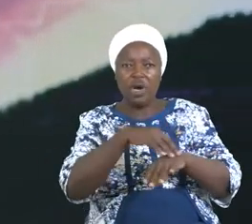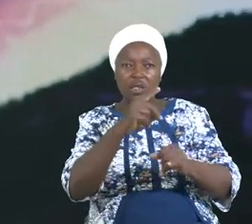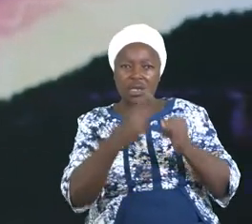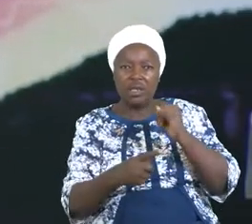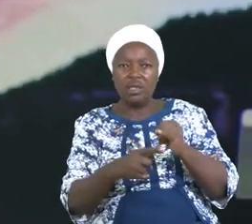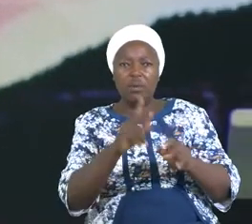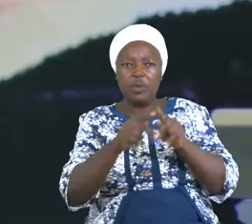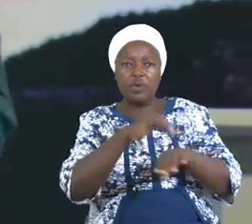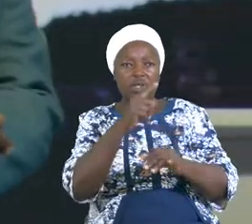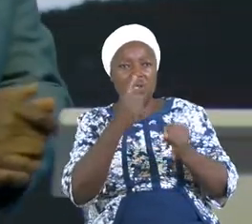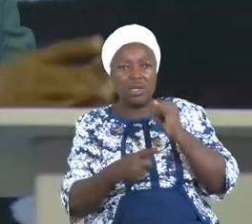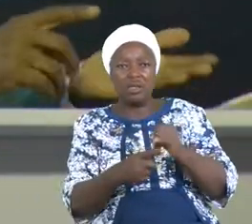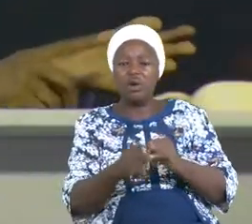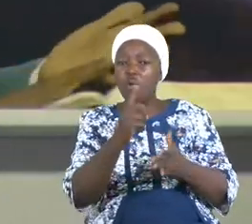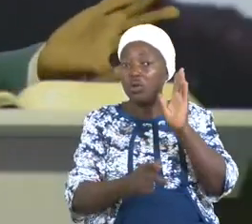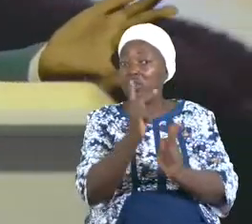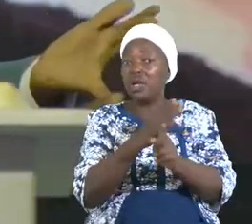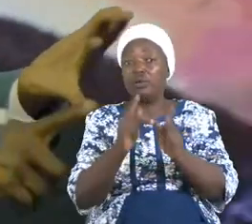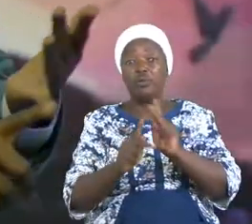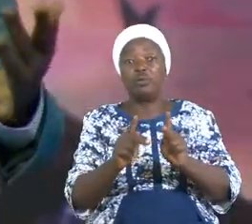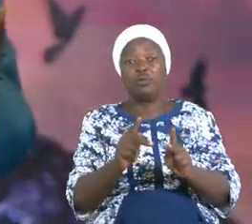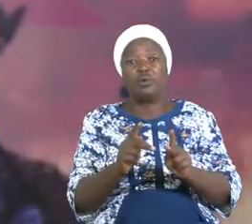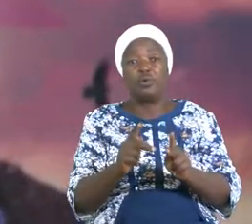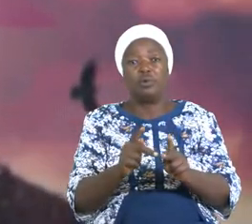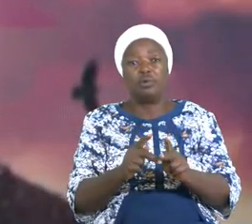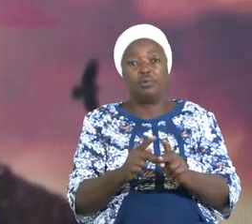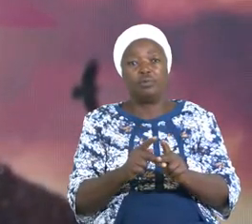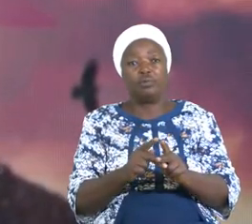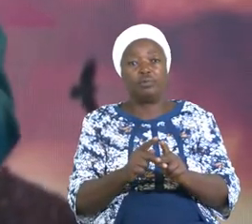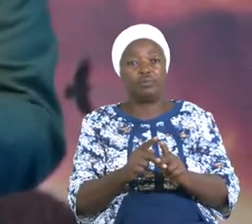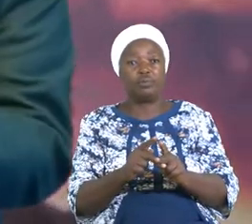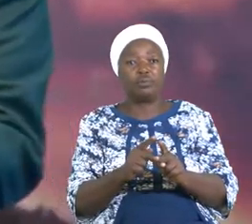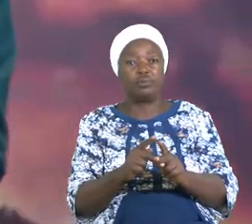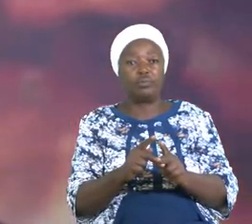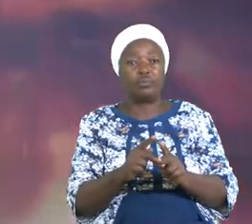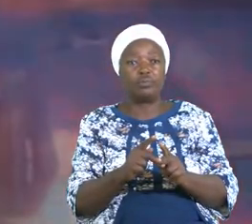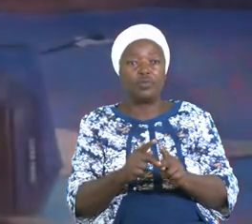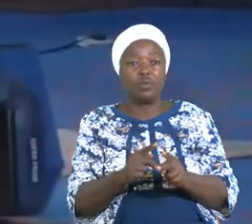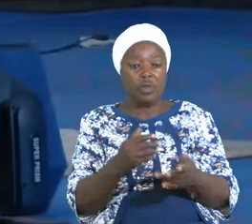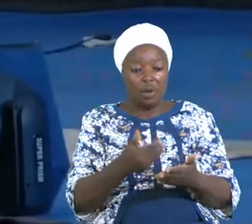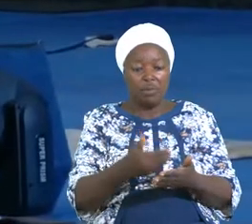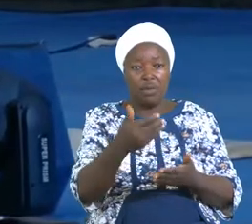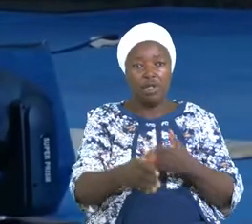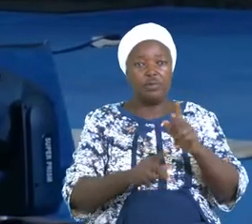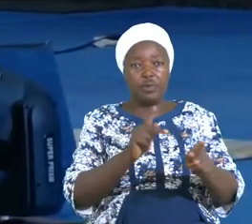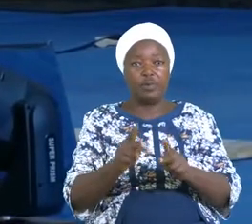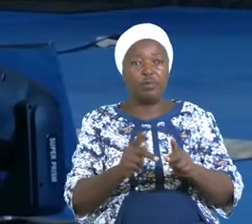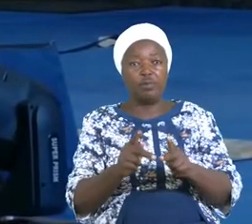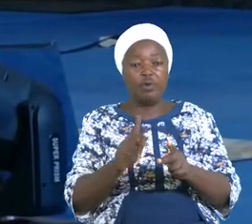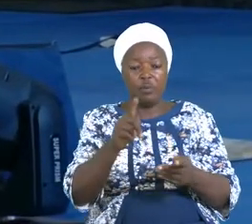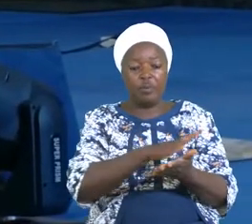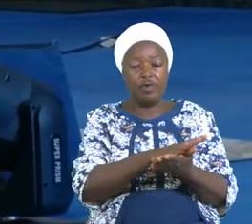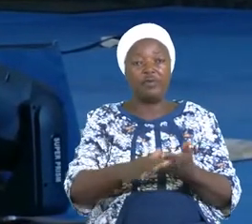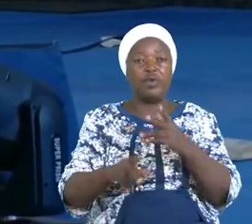the end. What kind of people? Pardoned people, purchased people, purified